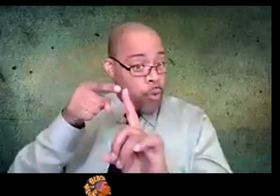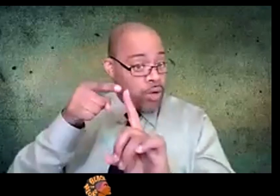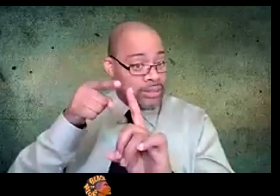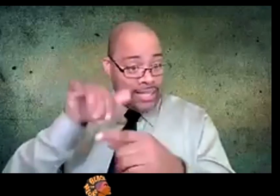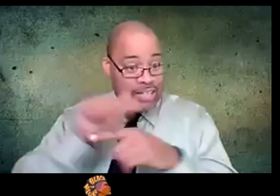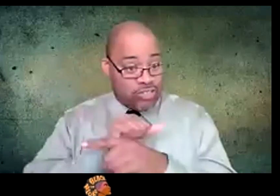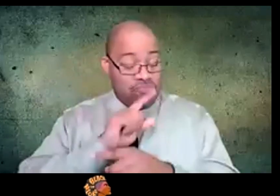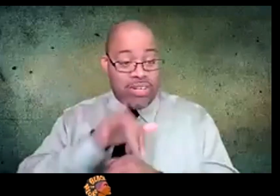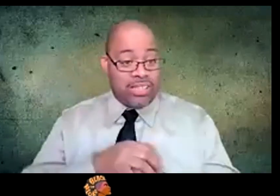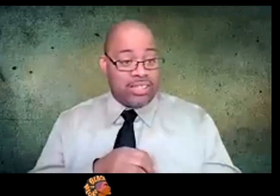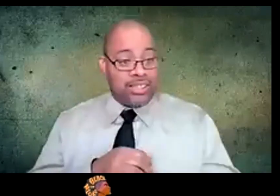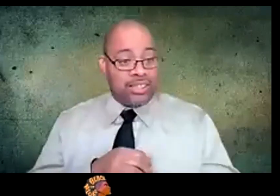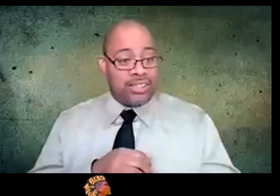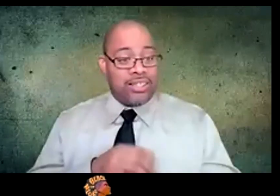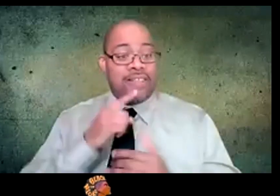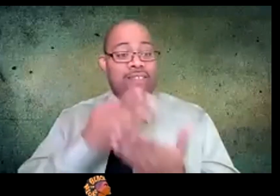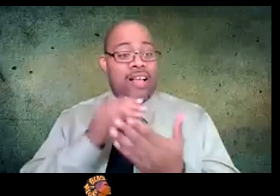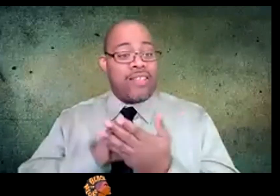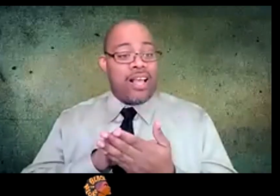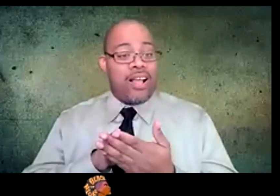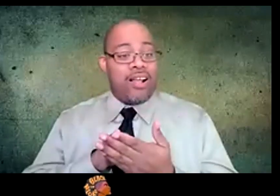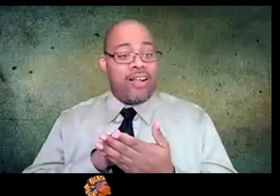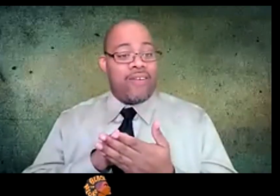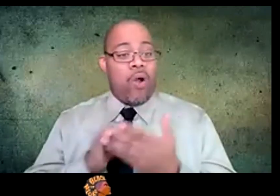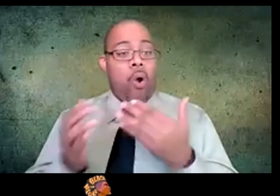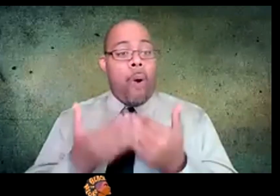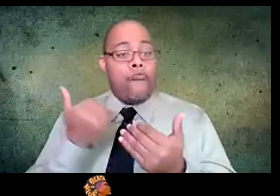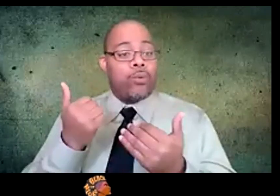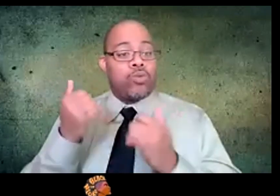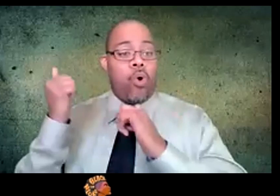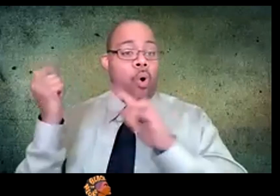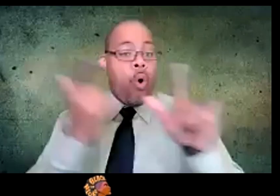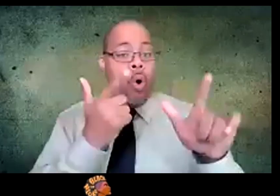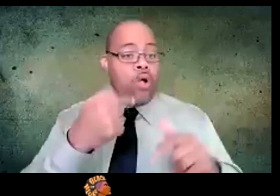exercise really is the fact that almost all of our